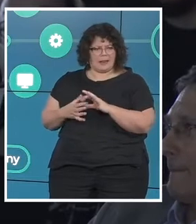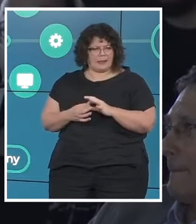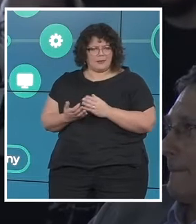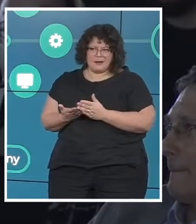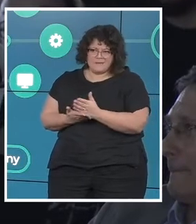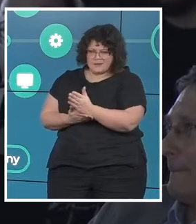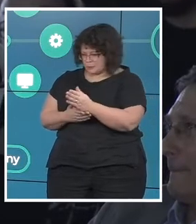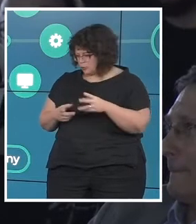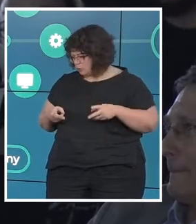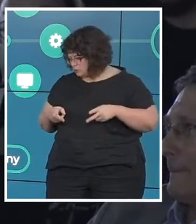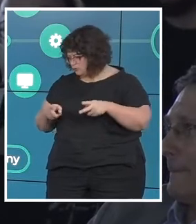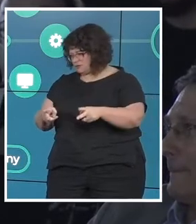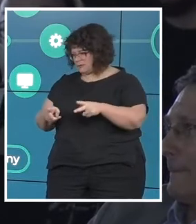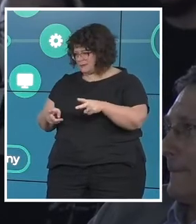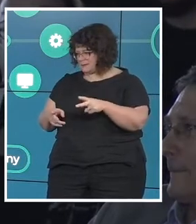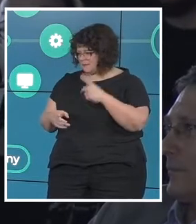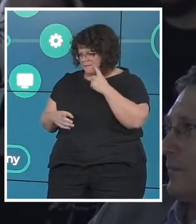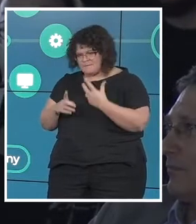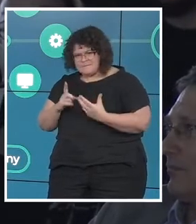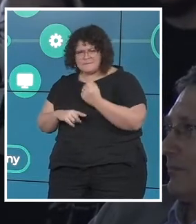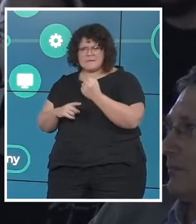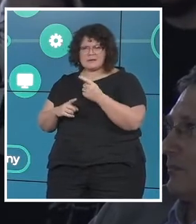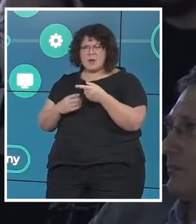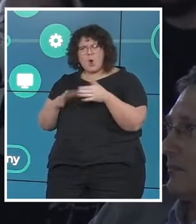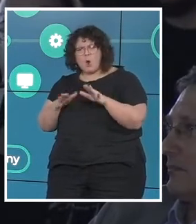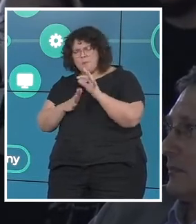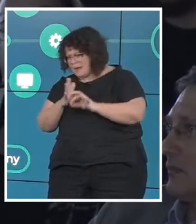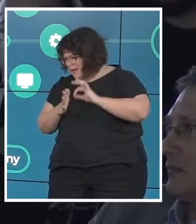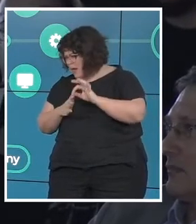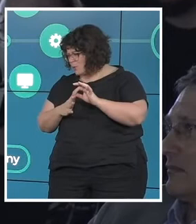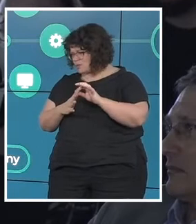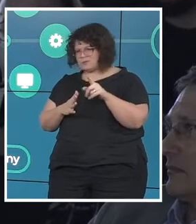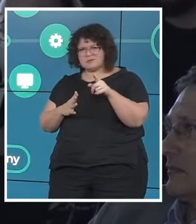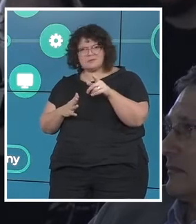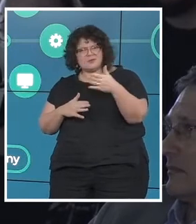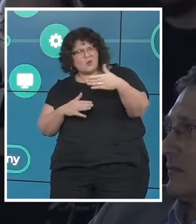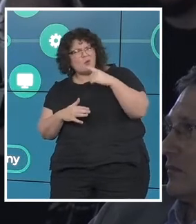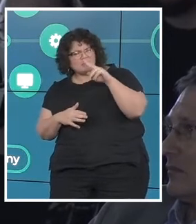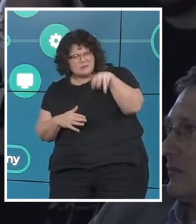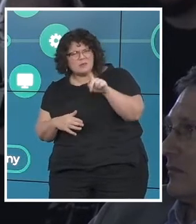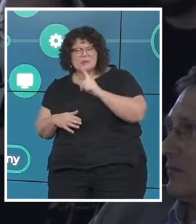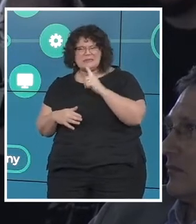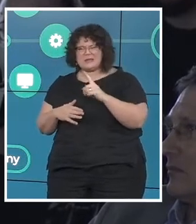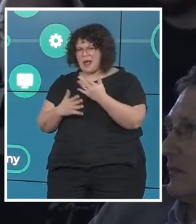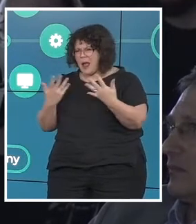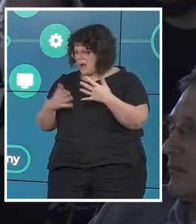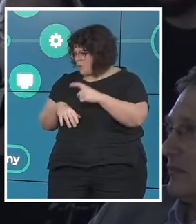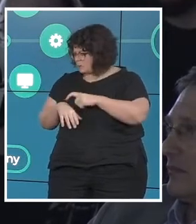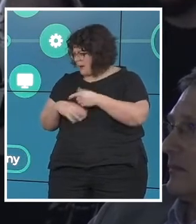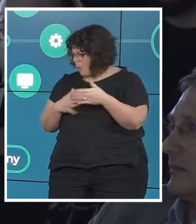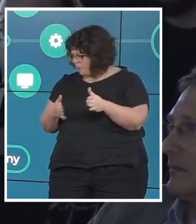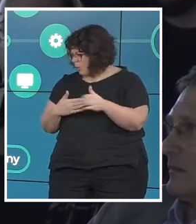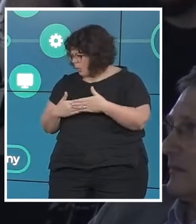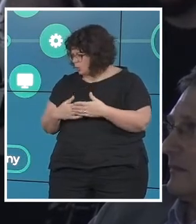on the side of the door, but also indoor navigation through supermarkets. So we do a ton